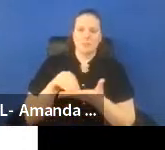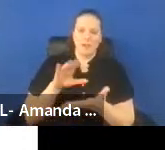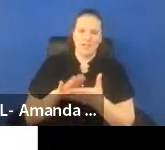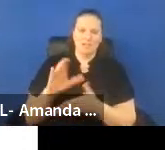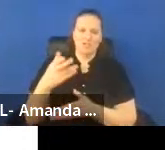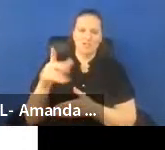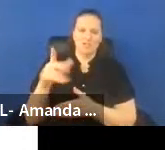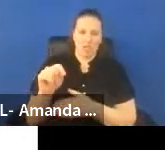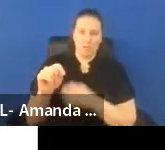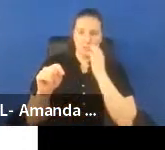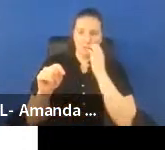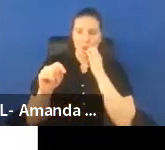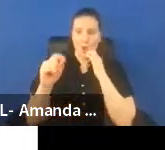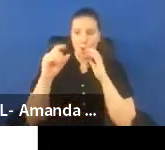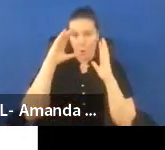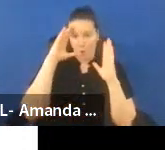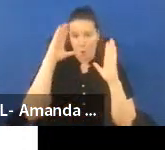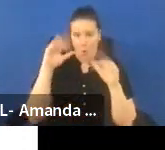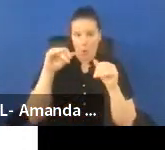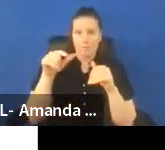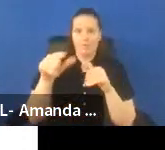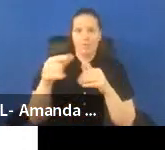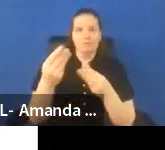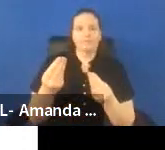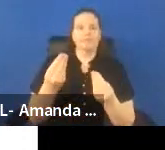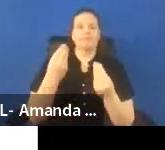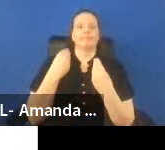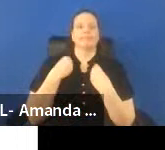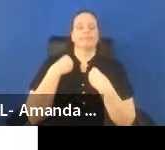hopefully Danny or Teresa can field those for us.